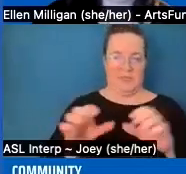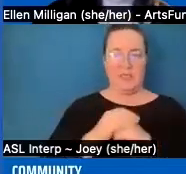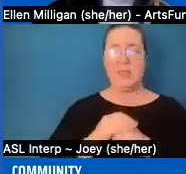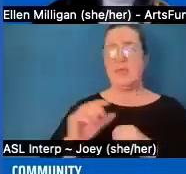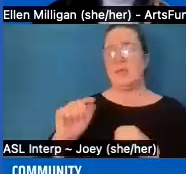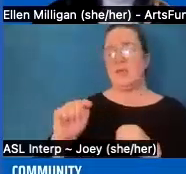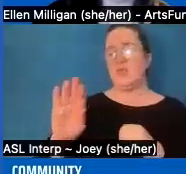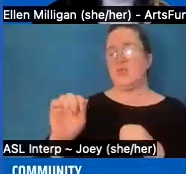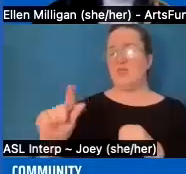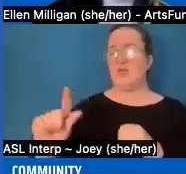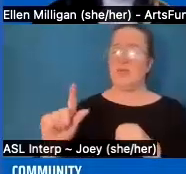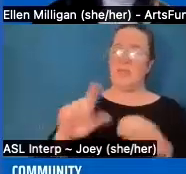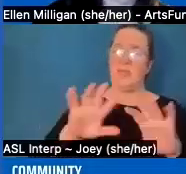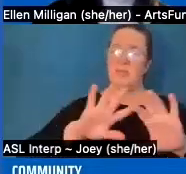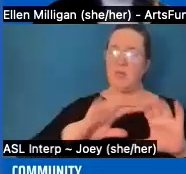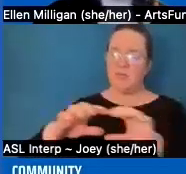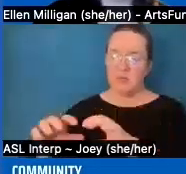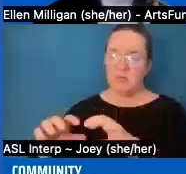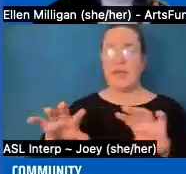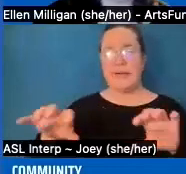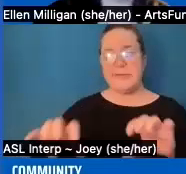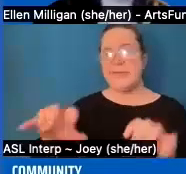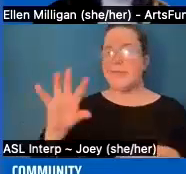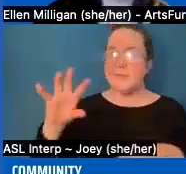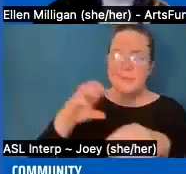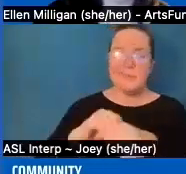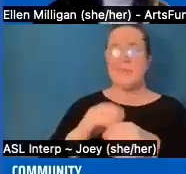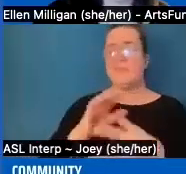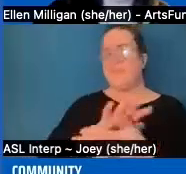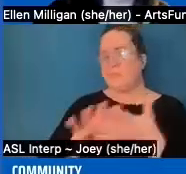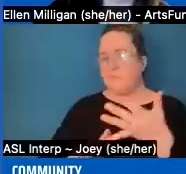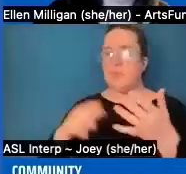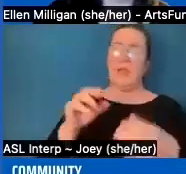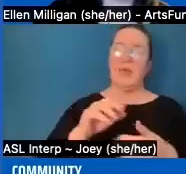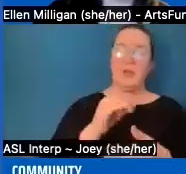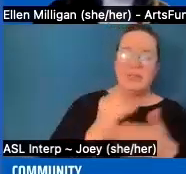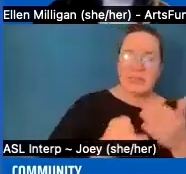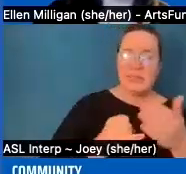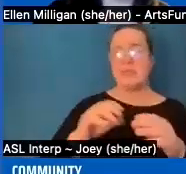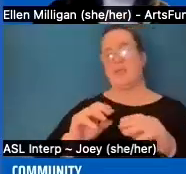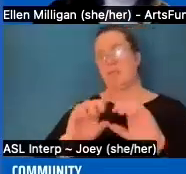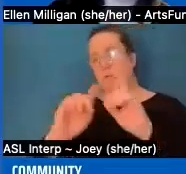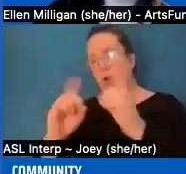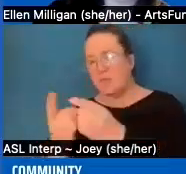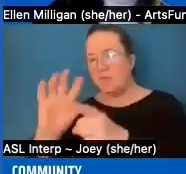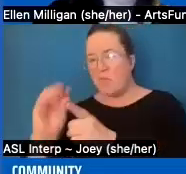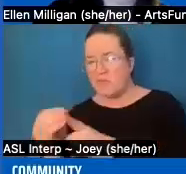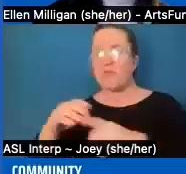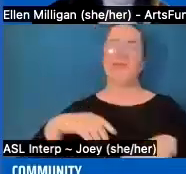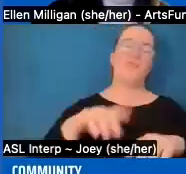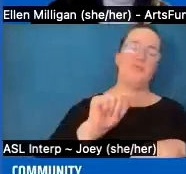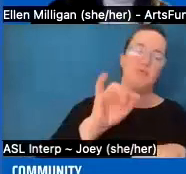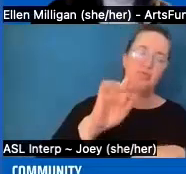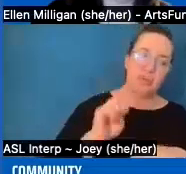cultural activities, such as culture departments, tribal museums, are eligible to apply if they meet the minimum budget